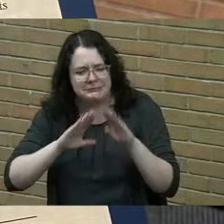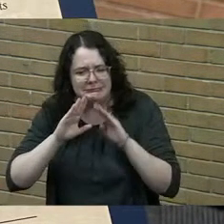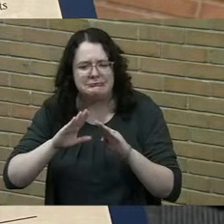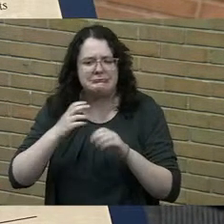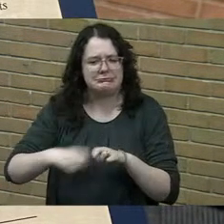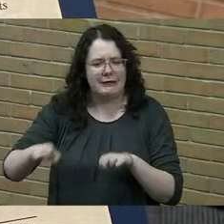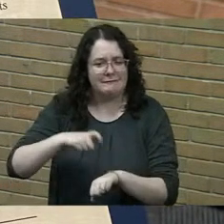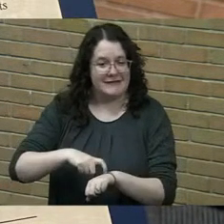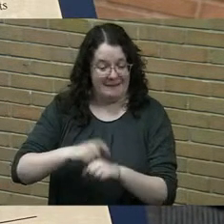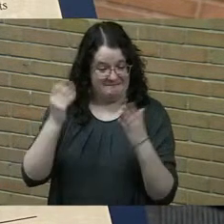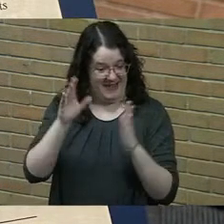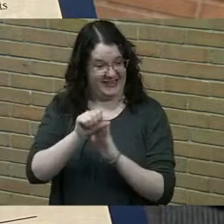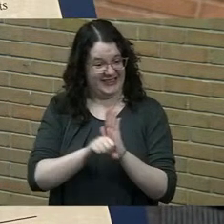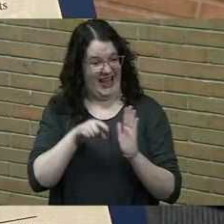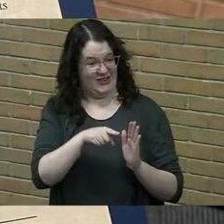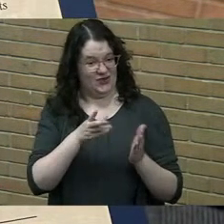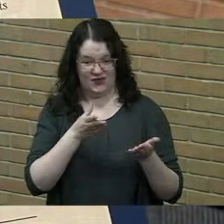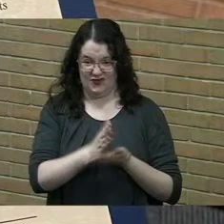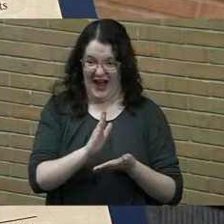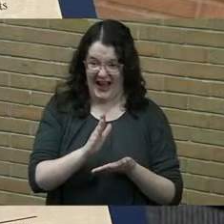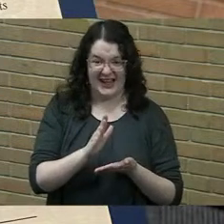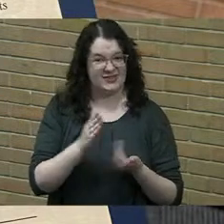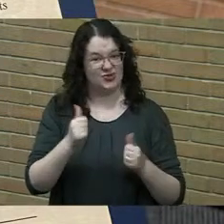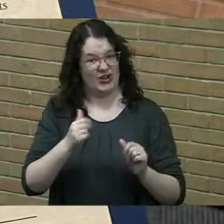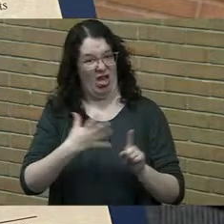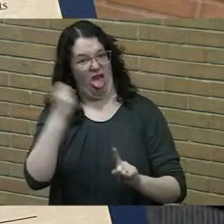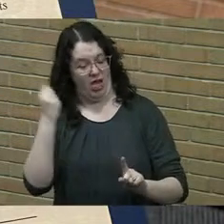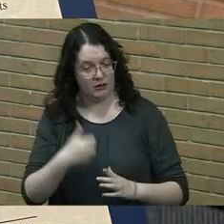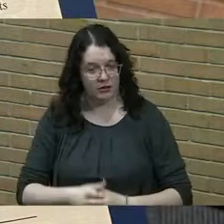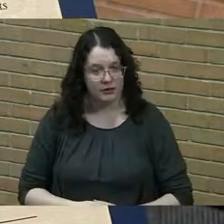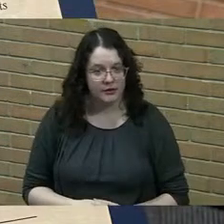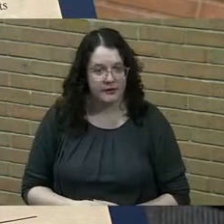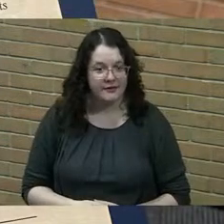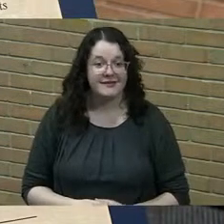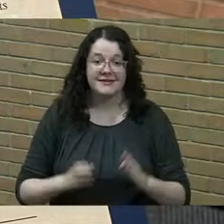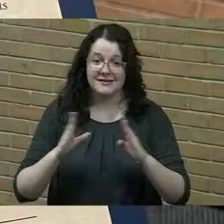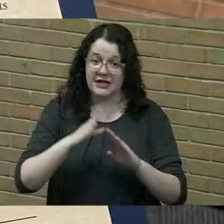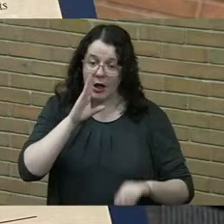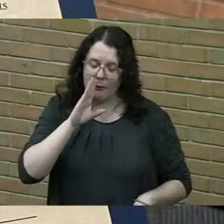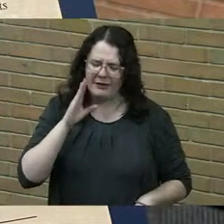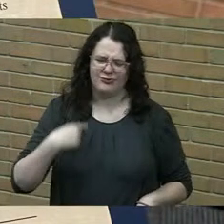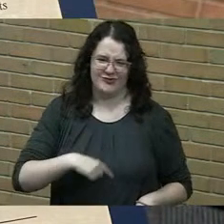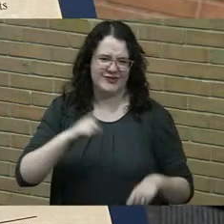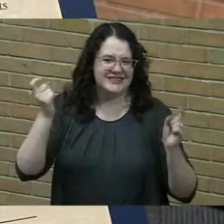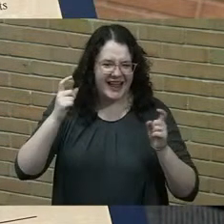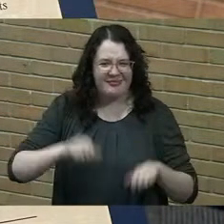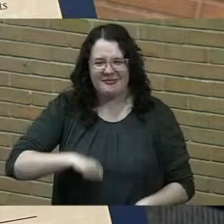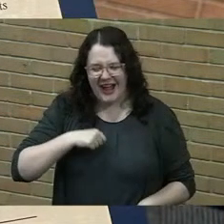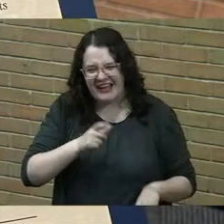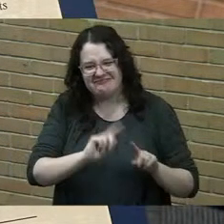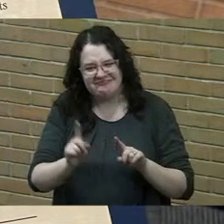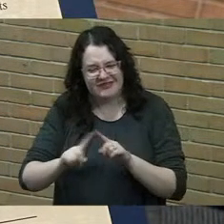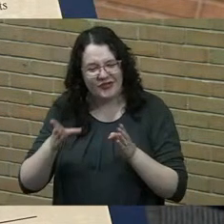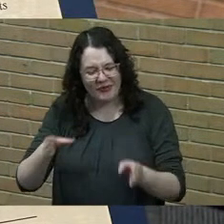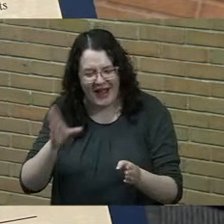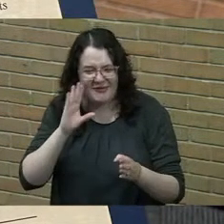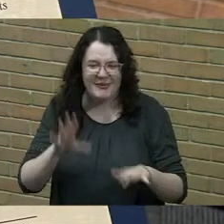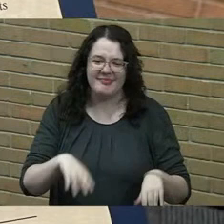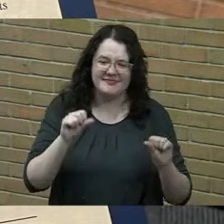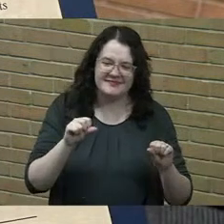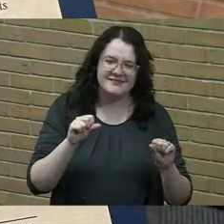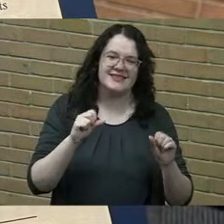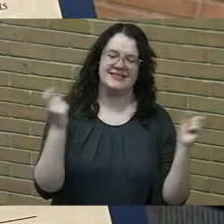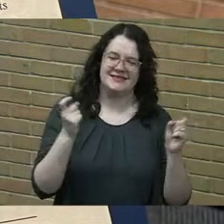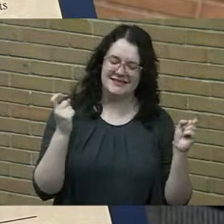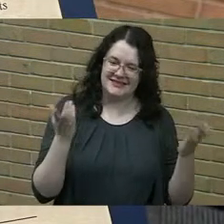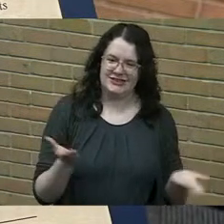states. And whereas the town of Brighton will celebrate Pride in many ways, with ceremonies at Town Hall and the Brighton Farmers